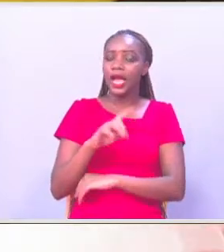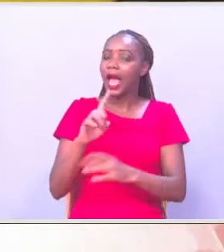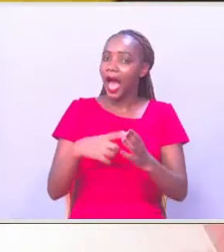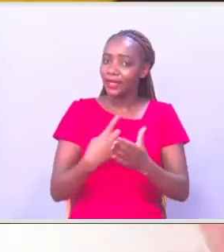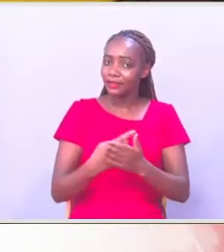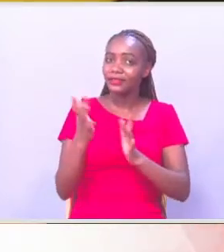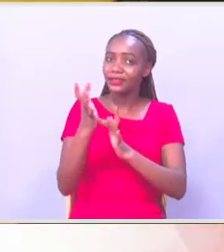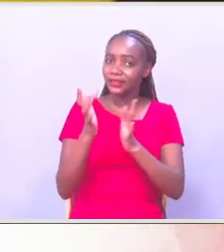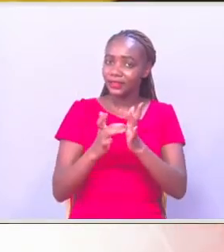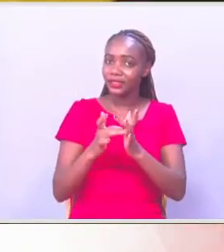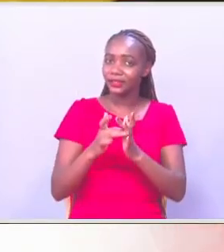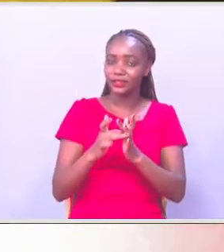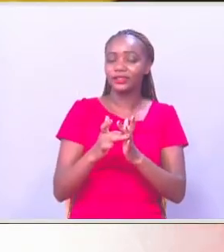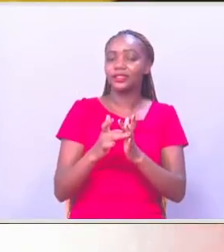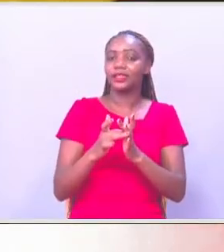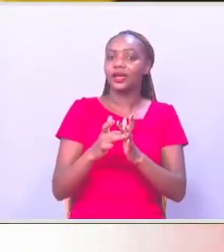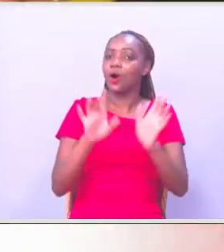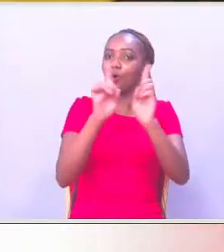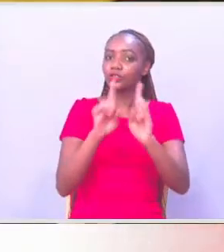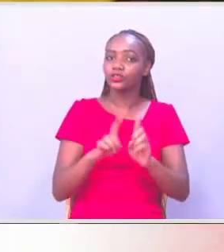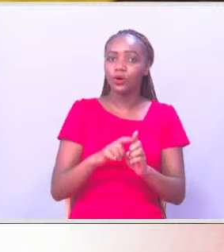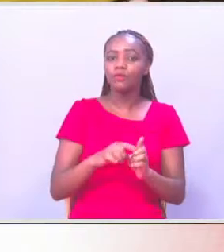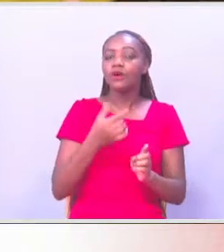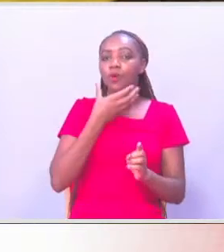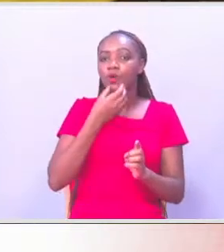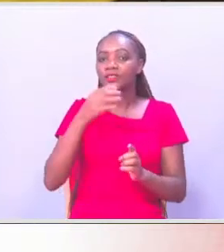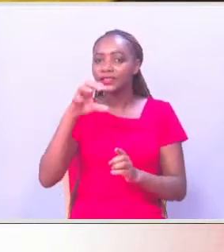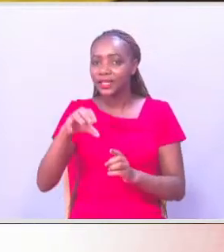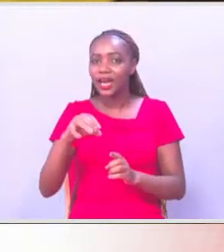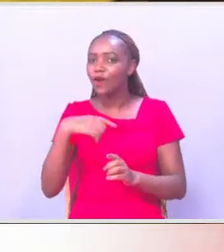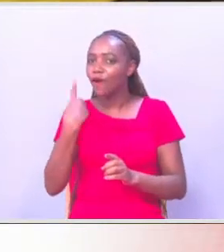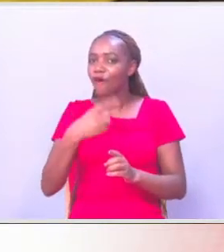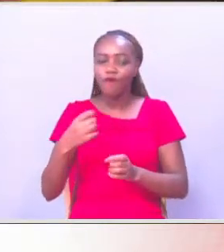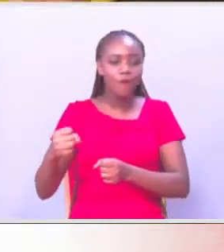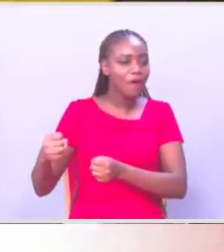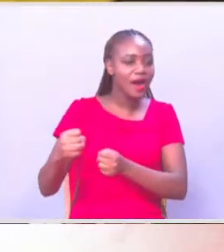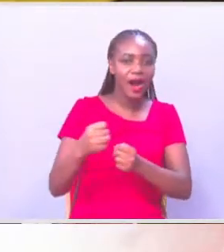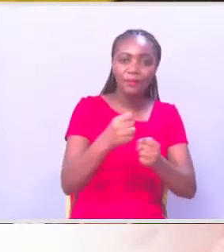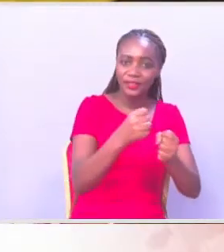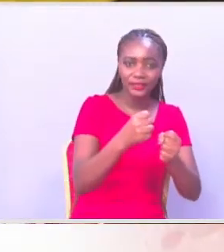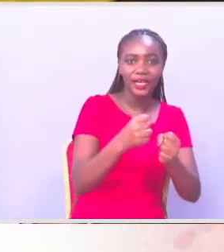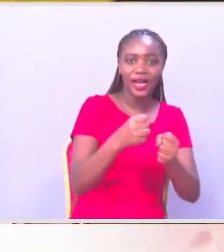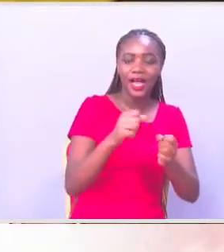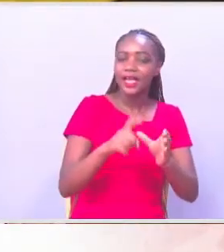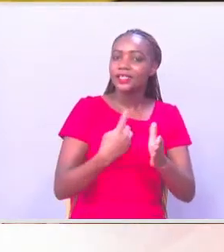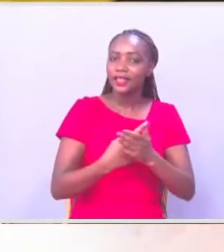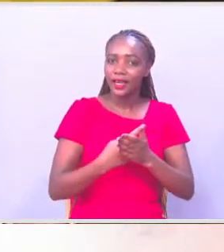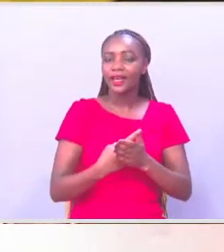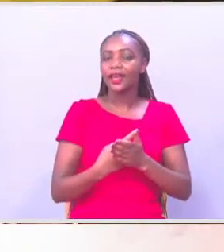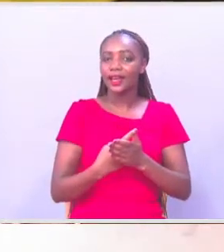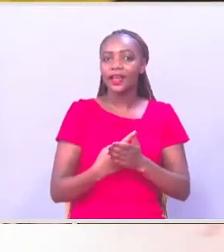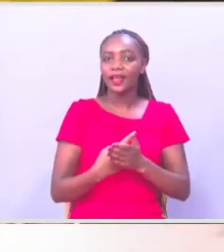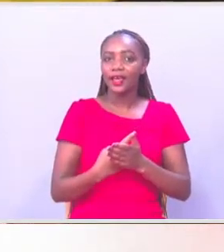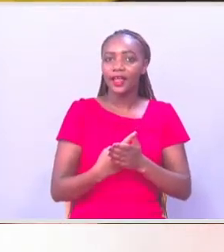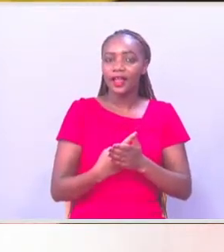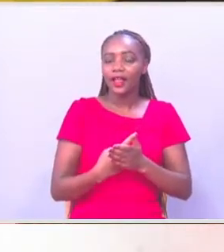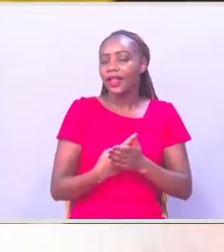Even Jesus himself was the son of a carpenter. He was born in a manger.